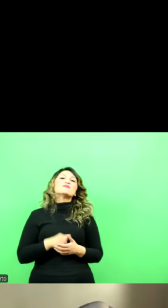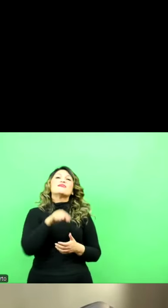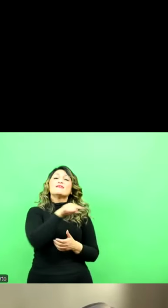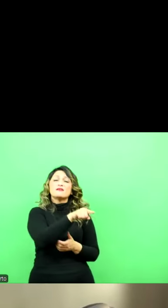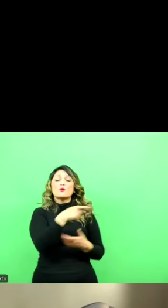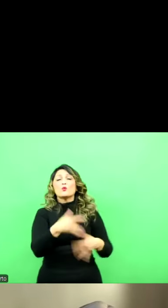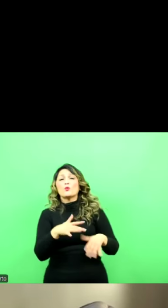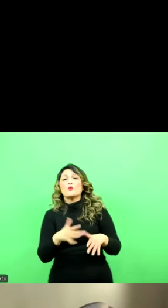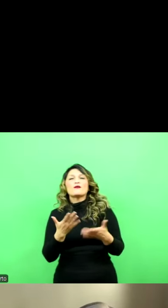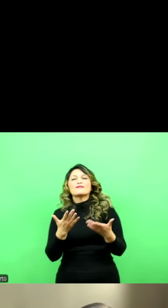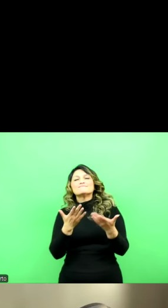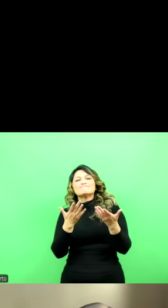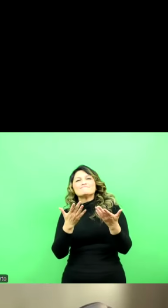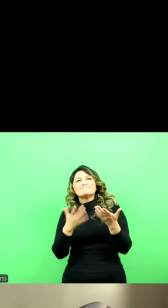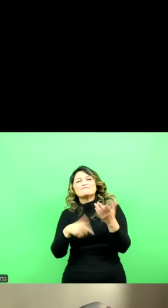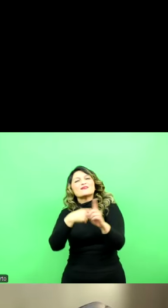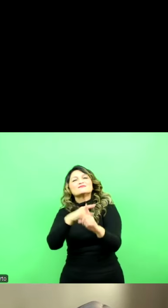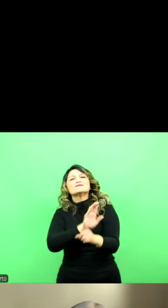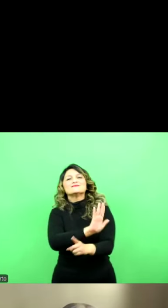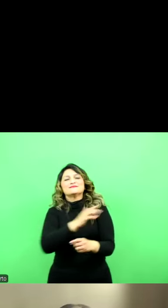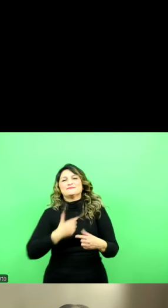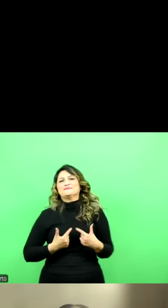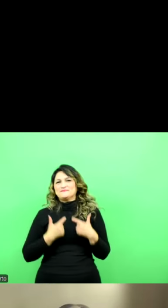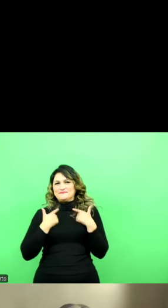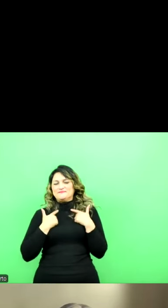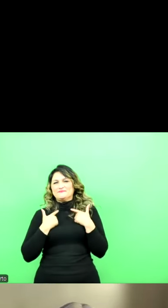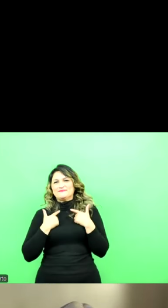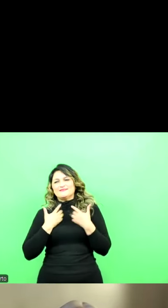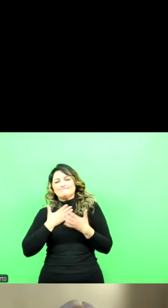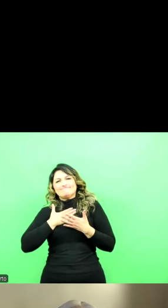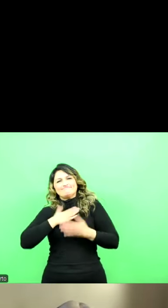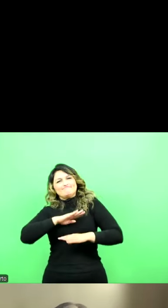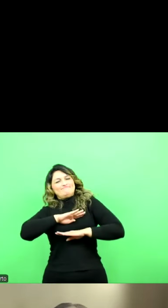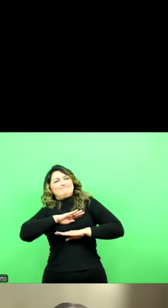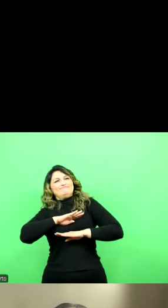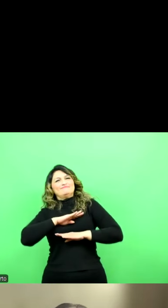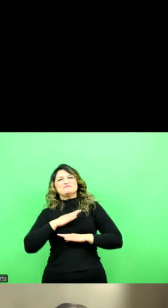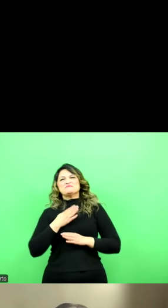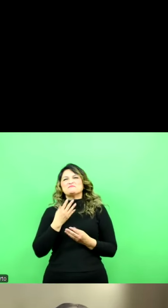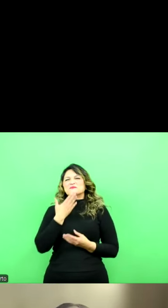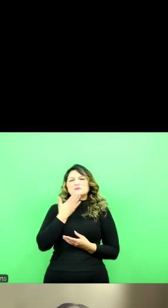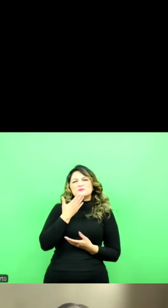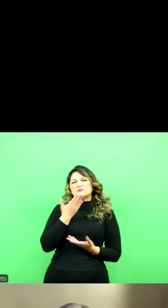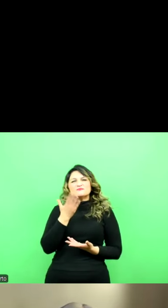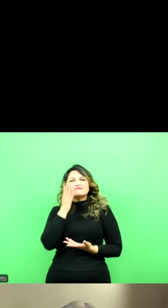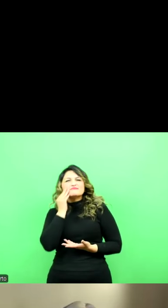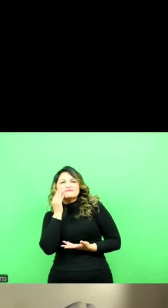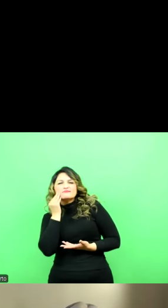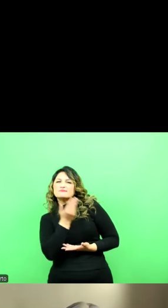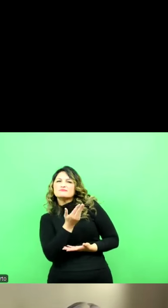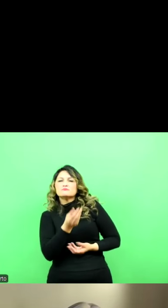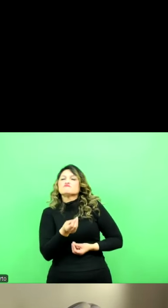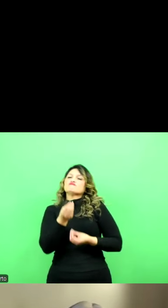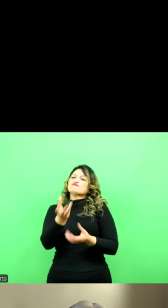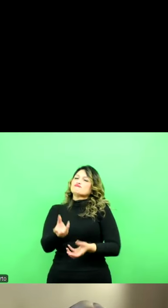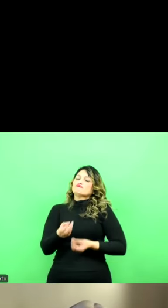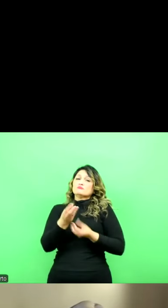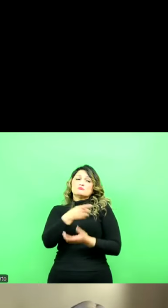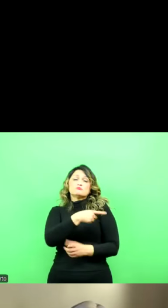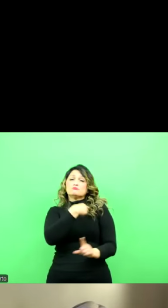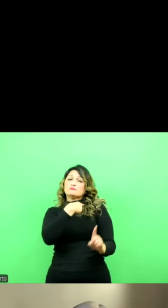increasing stress and frustration that was experienced among middle-aged survivors. Now, these are people who